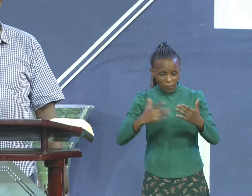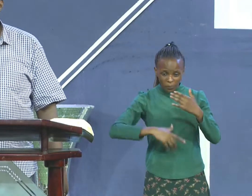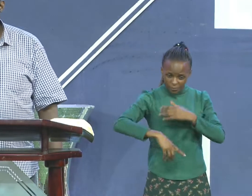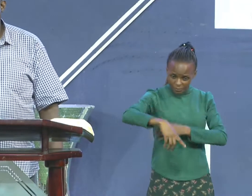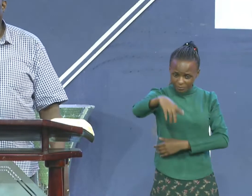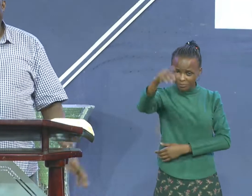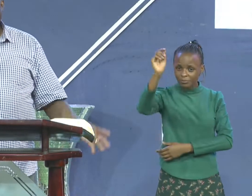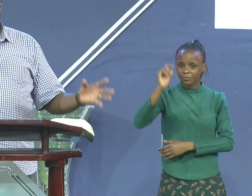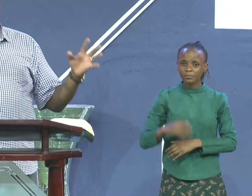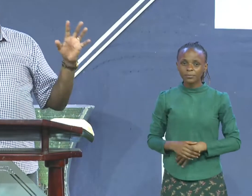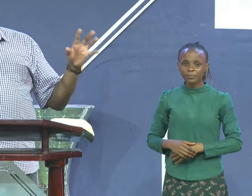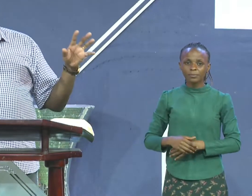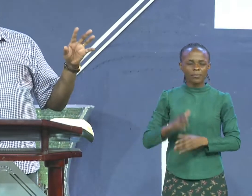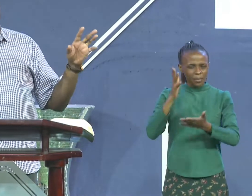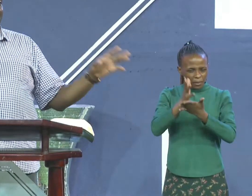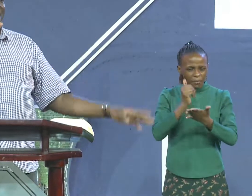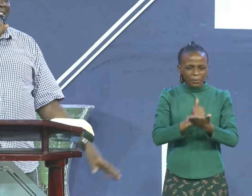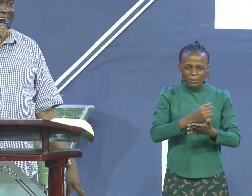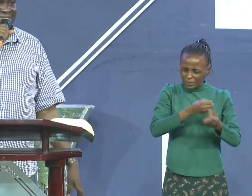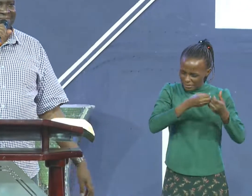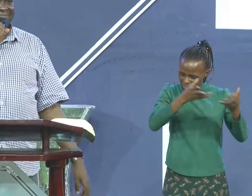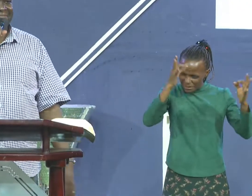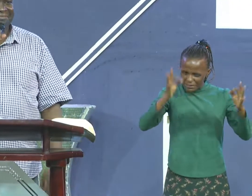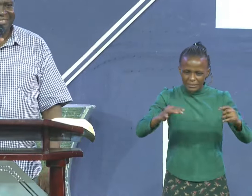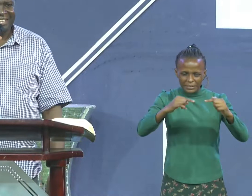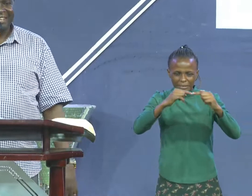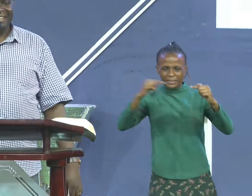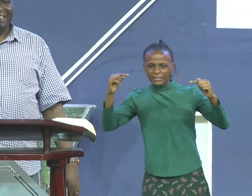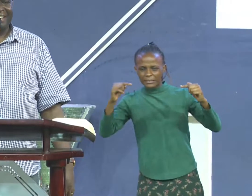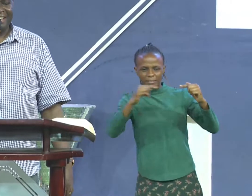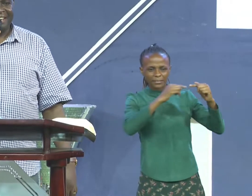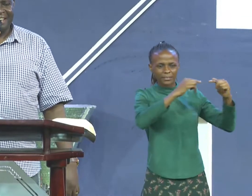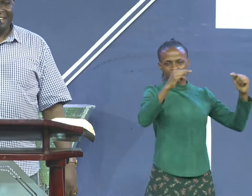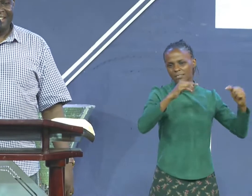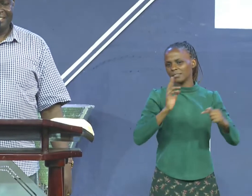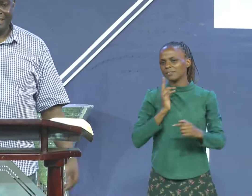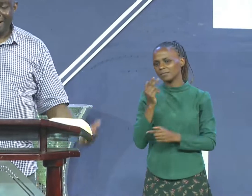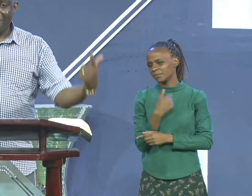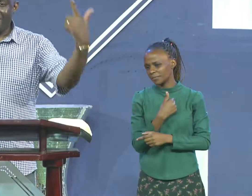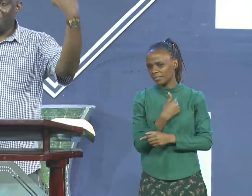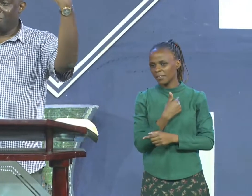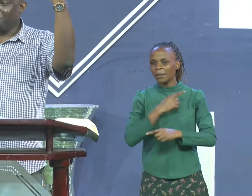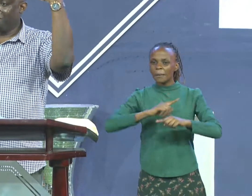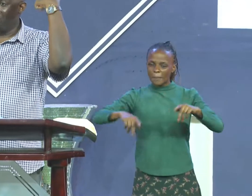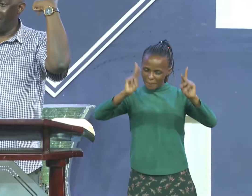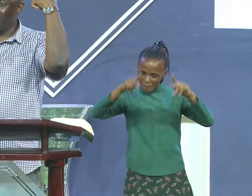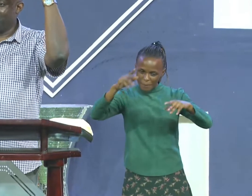we are going. Because there are many things that are contending with us.